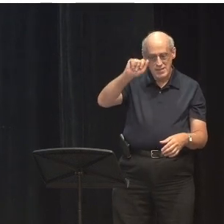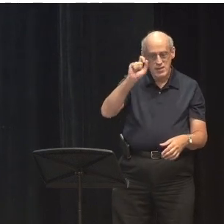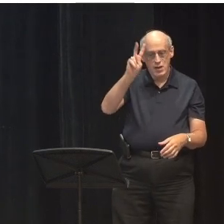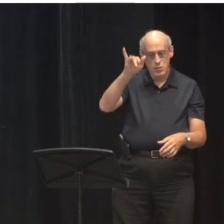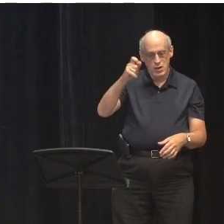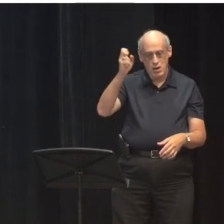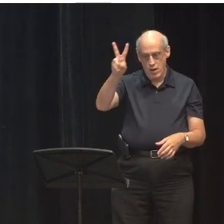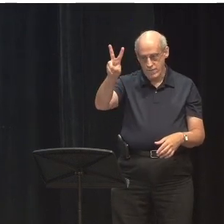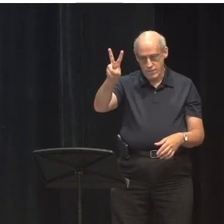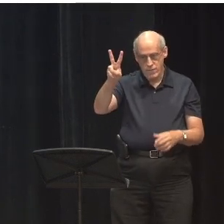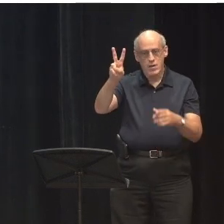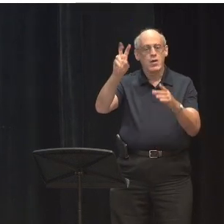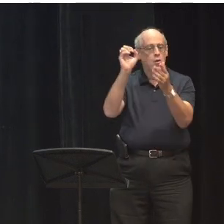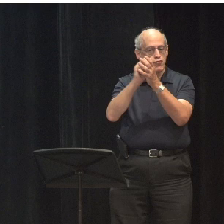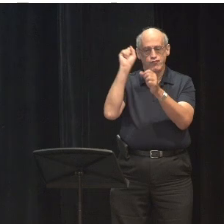NWBPCRinfo@bpca.ny.gov.